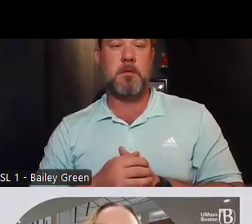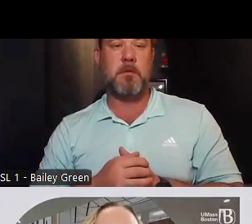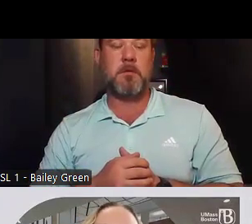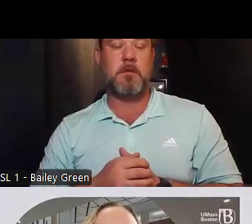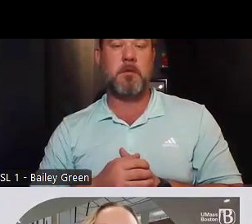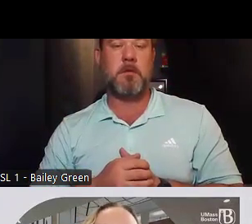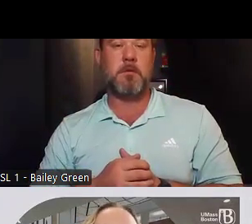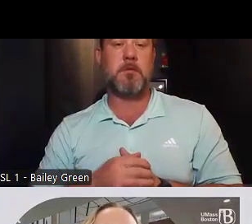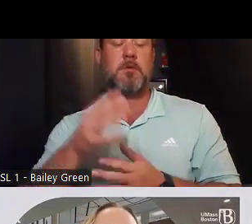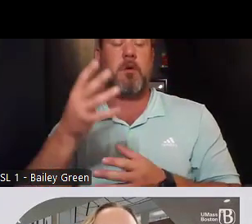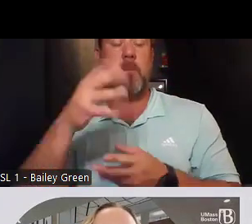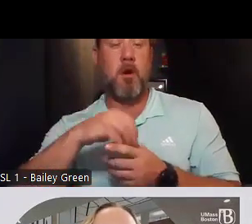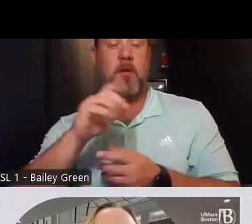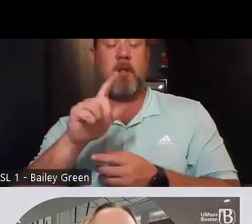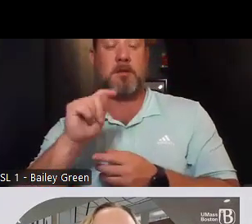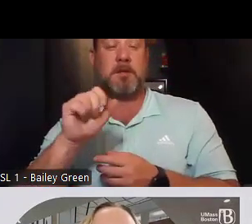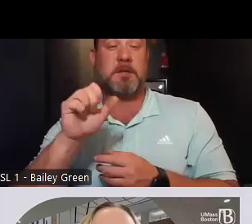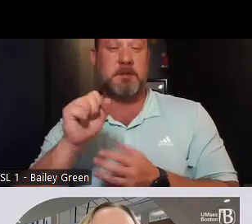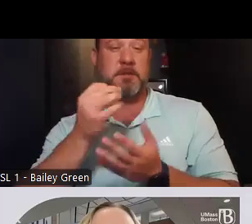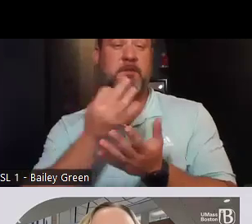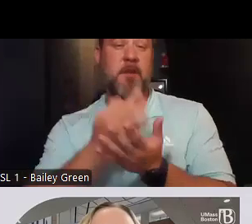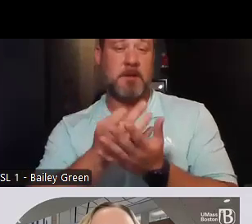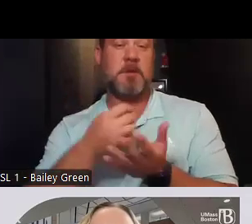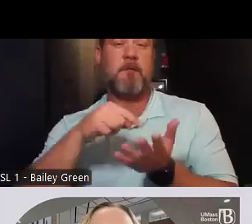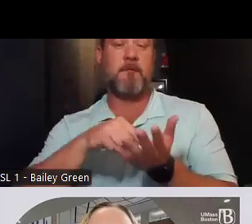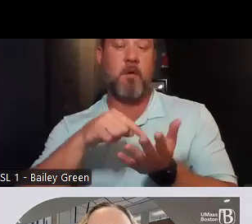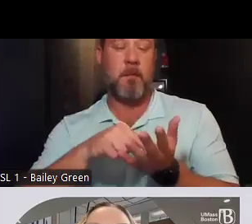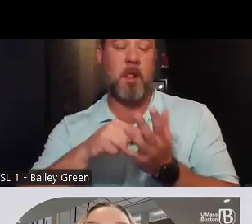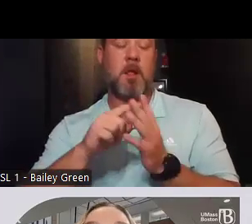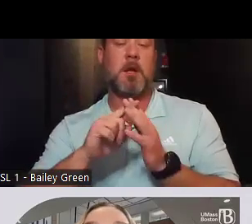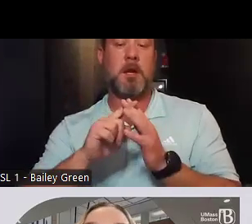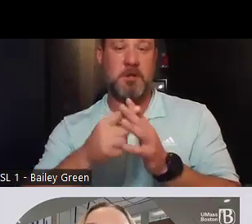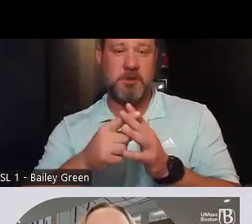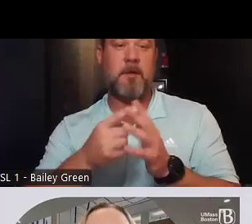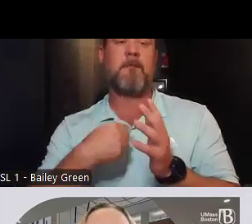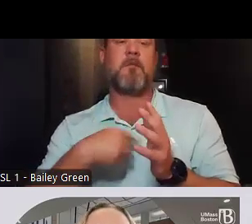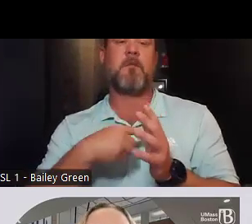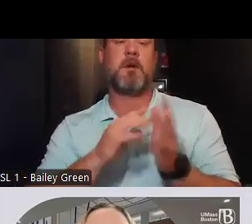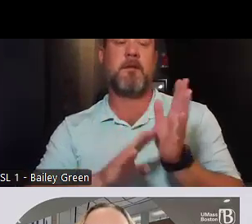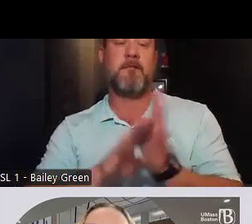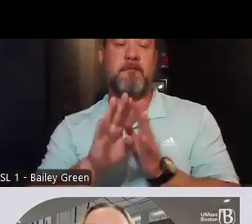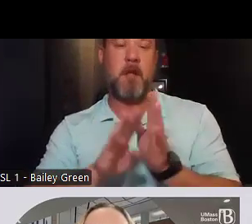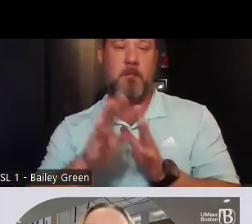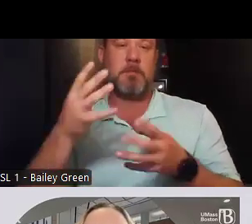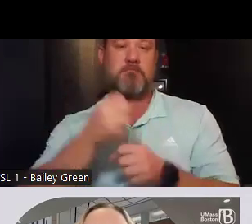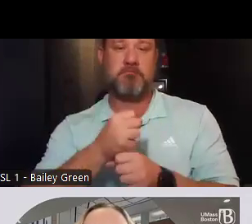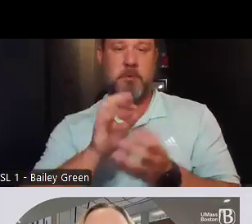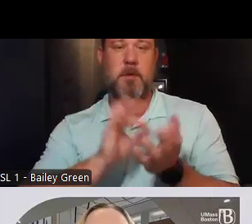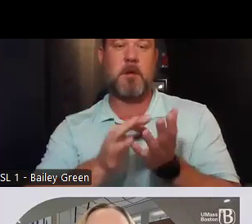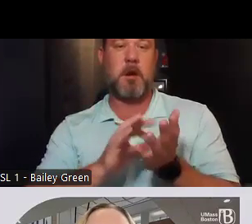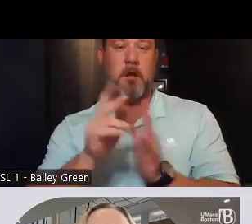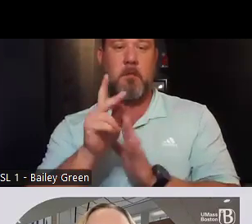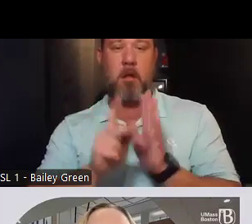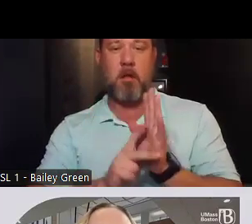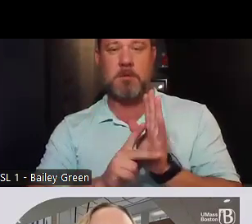So as a part of California's LTSS Financing and Affordability Initiative, we developed a compendium that catalogs Medicaid efforts across